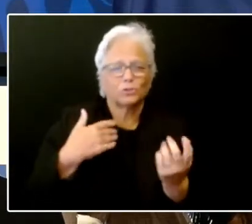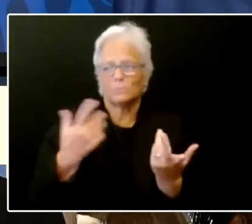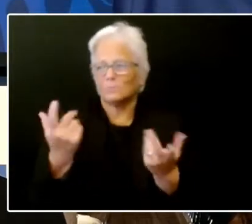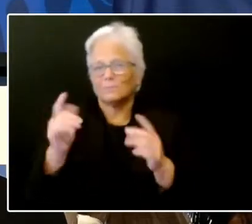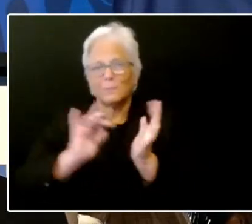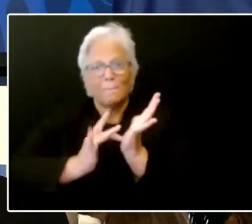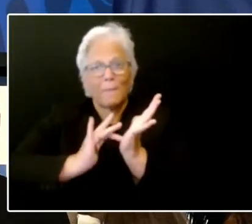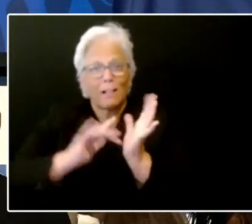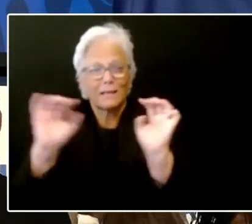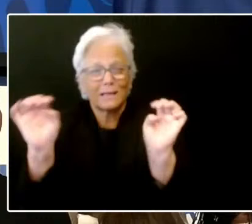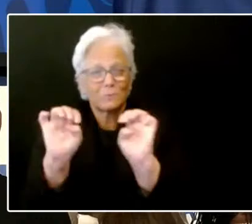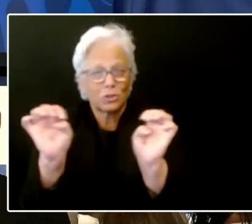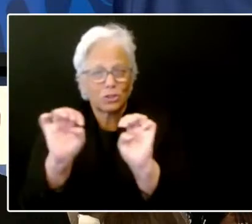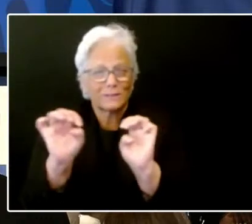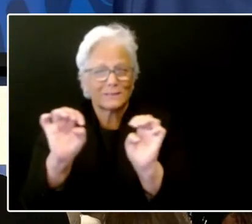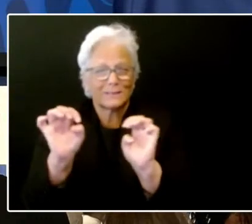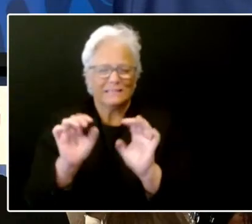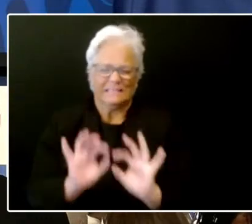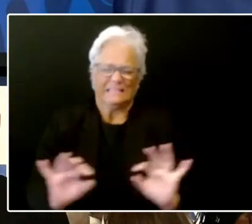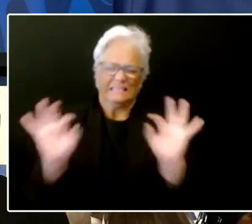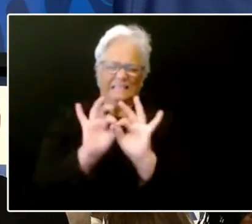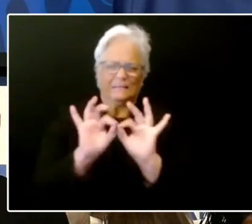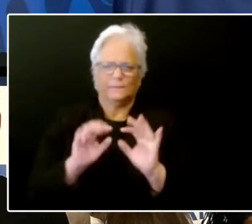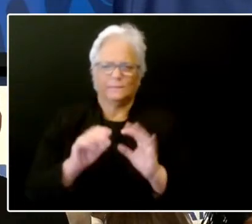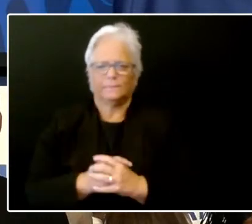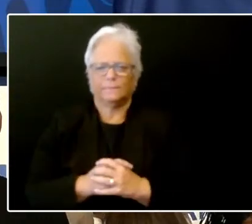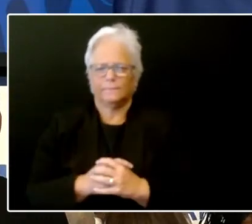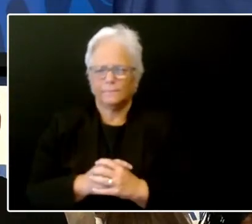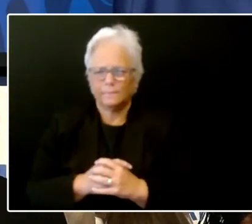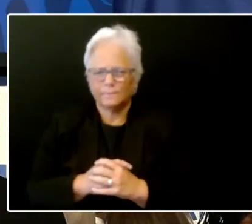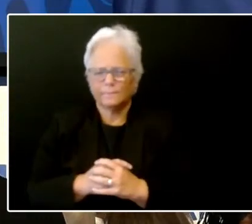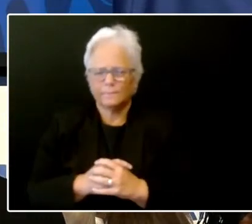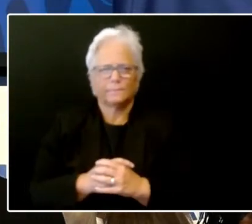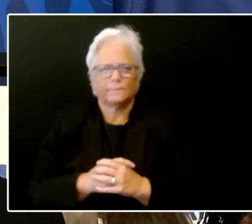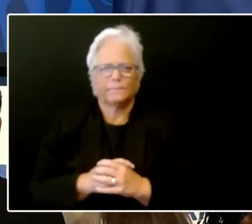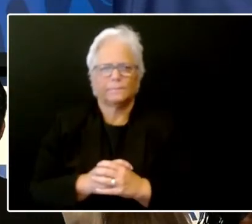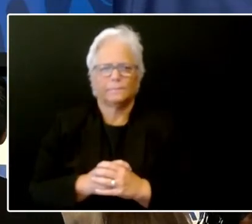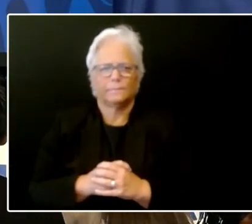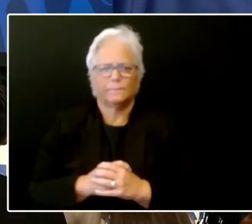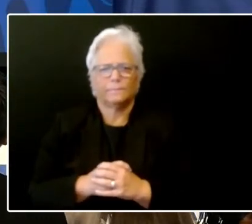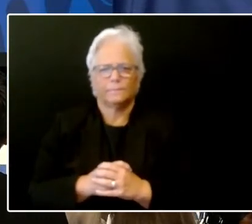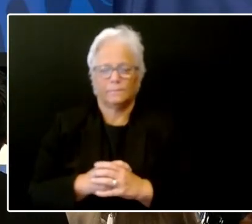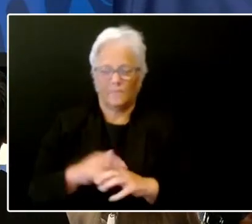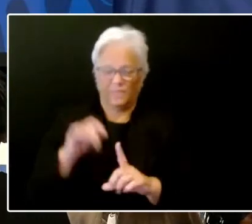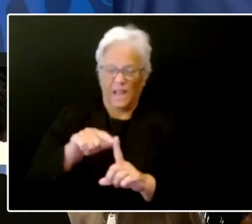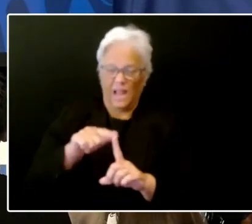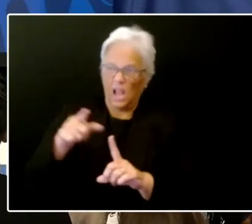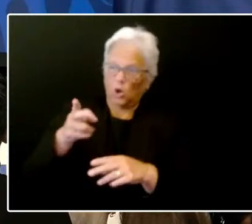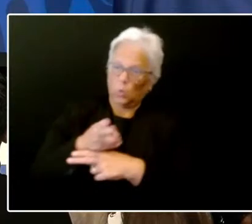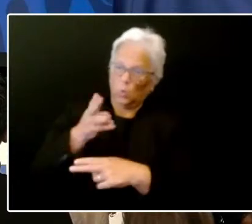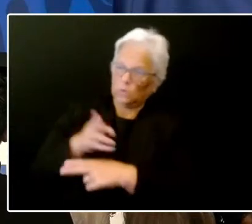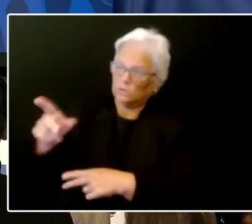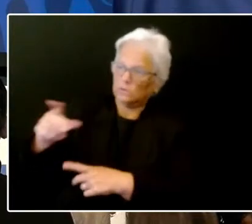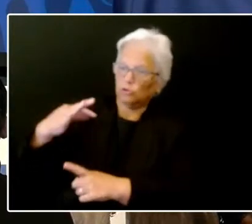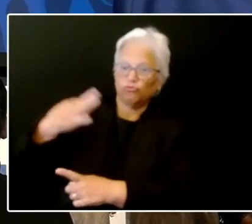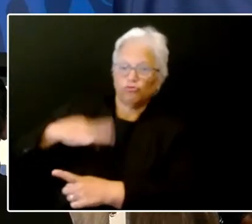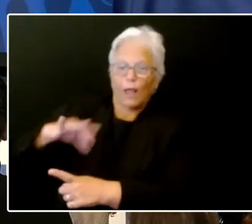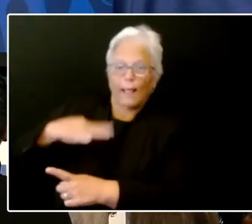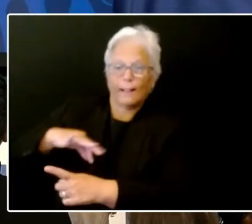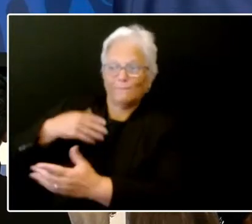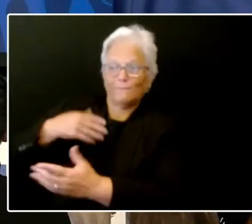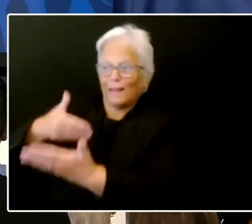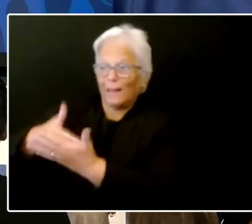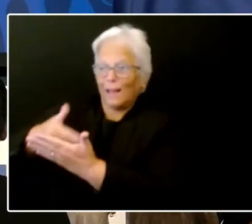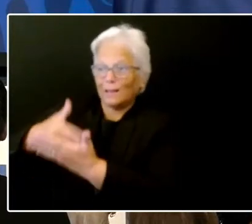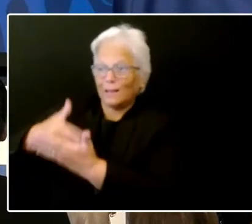to be a measure of whether you are financially responsible. And so when we do the work that we have done, and you know